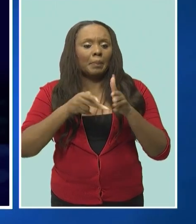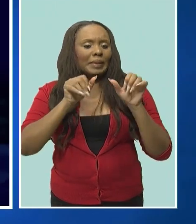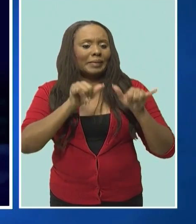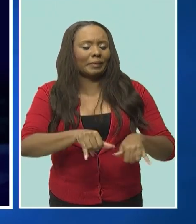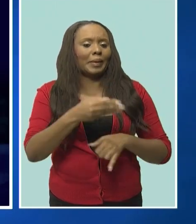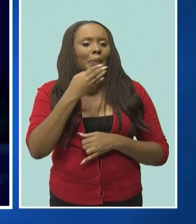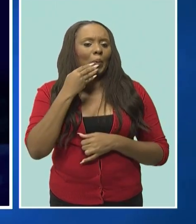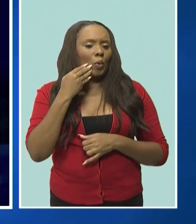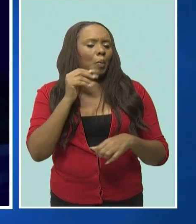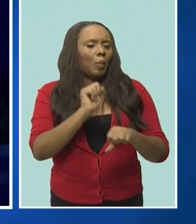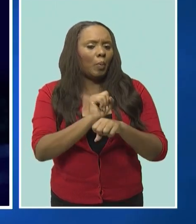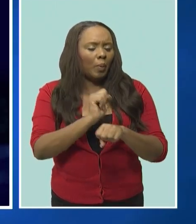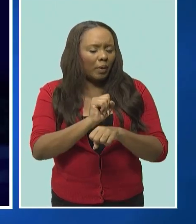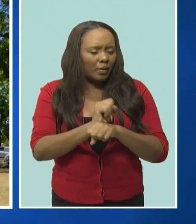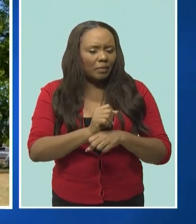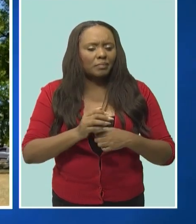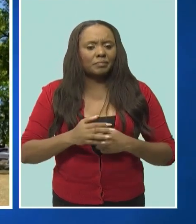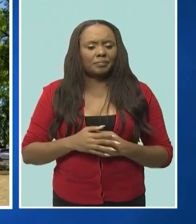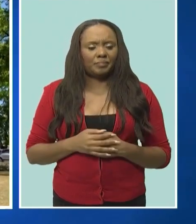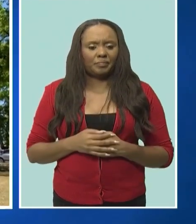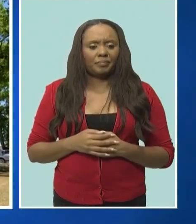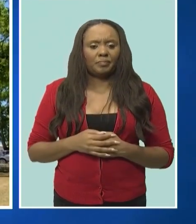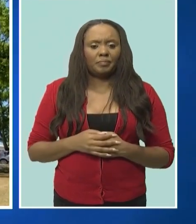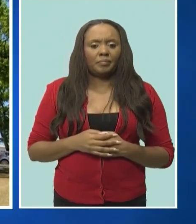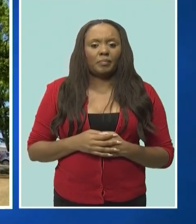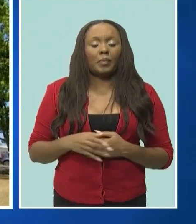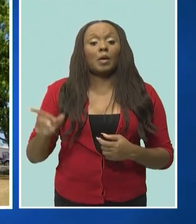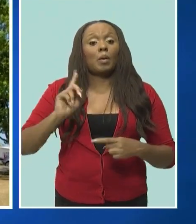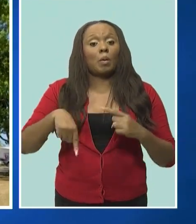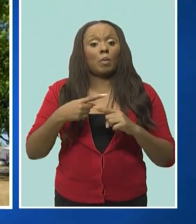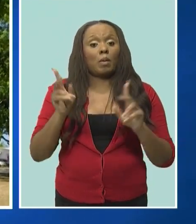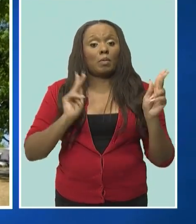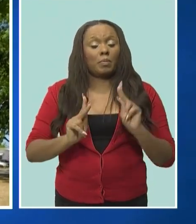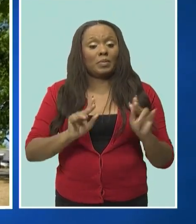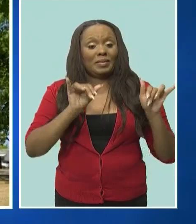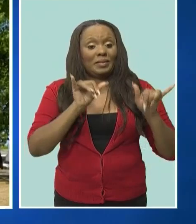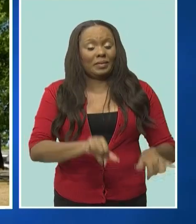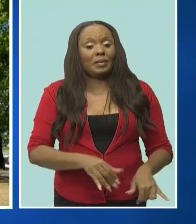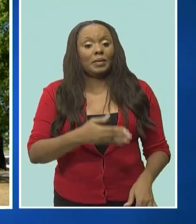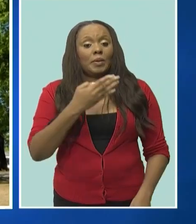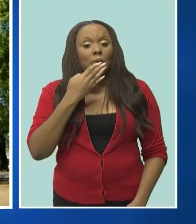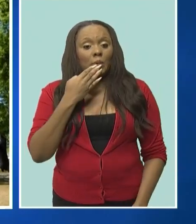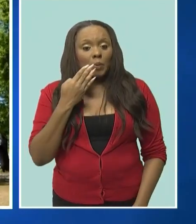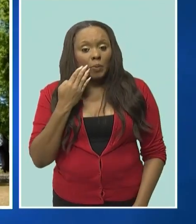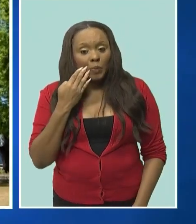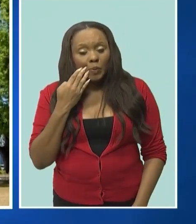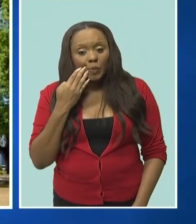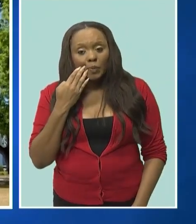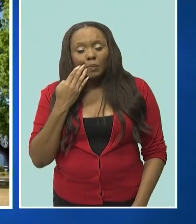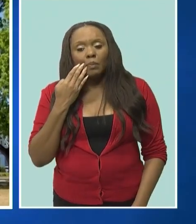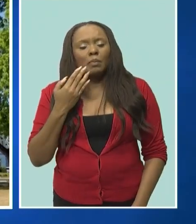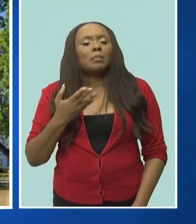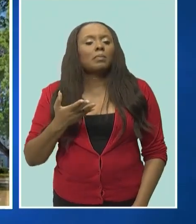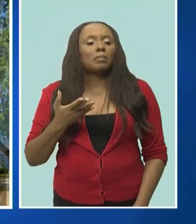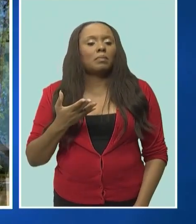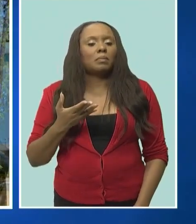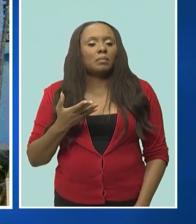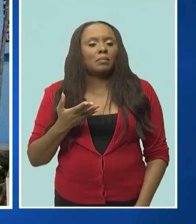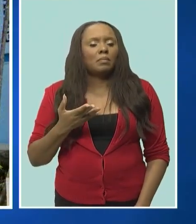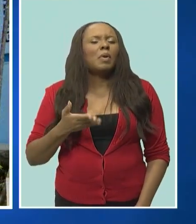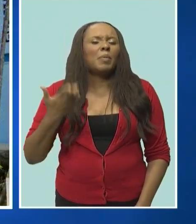that the remote component of that flexible work policy will be suspended early